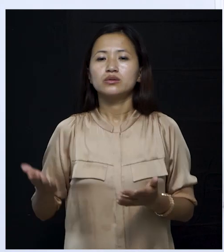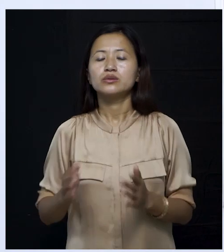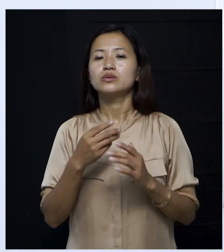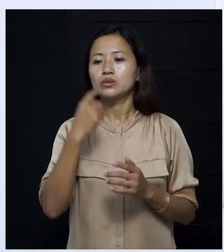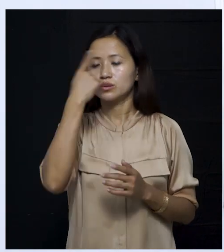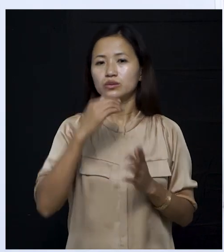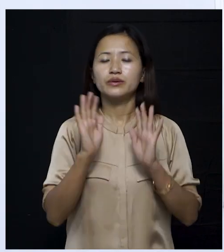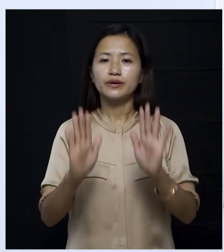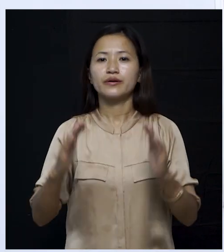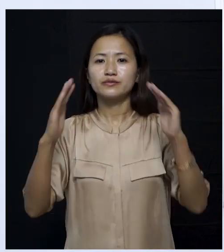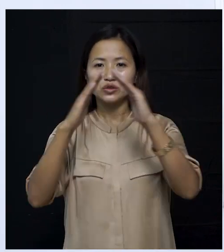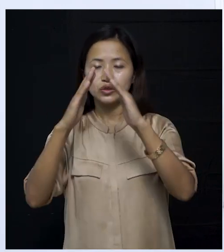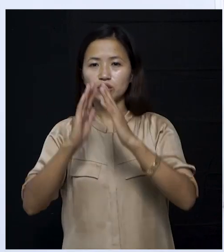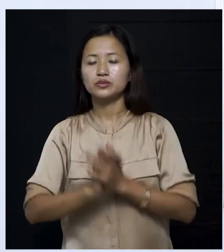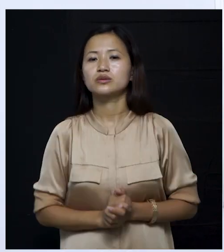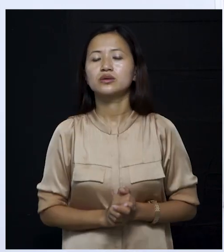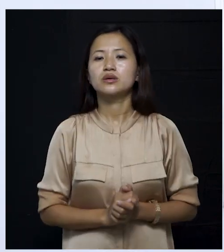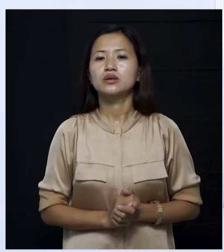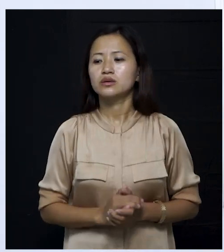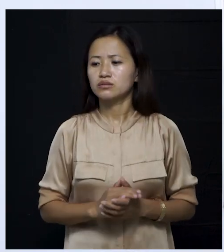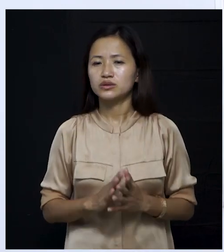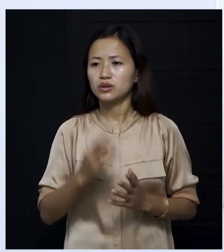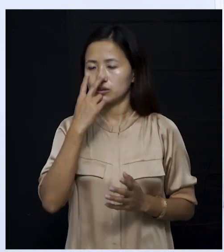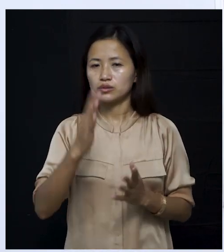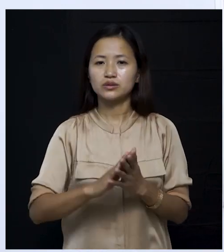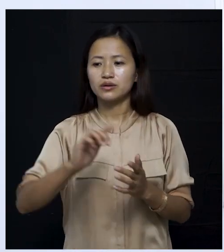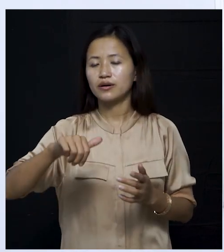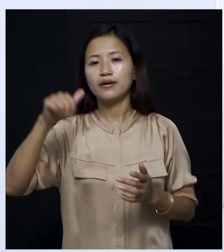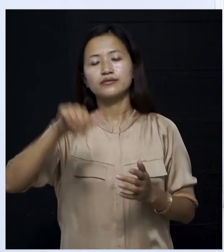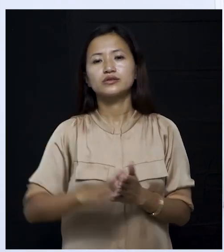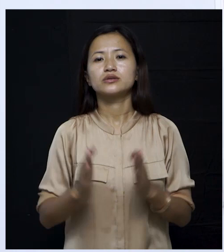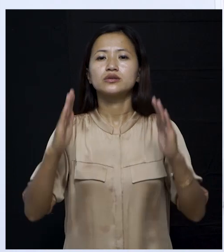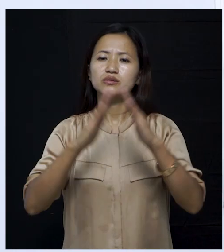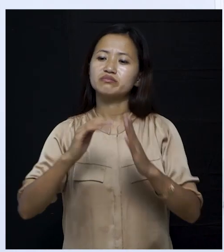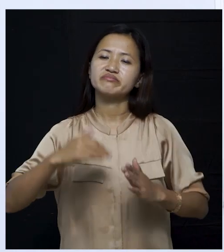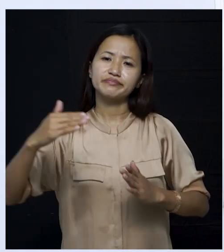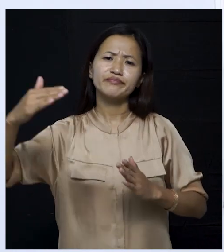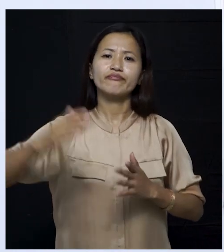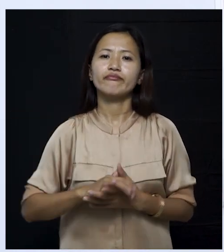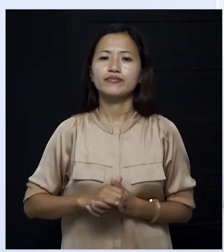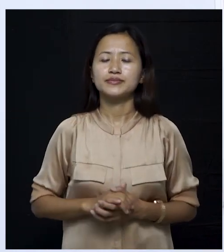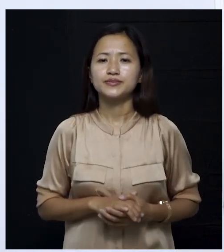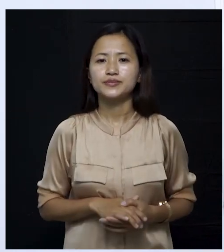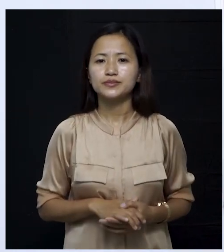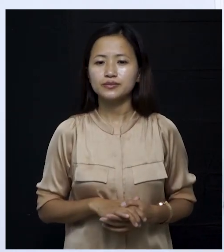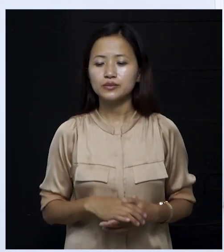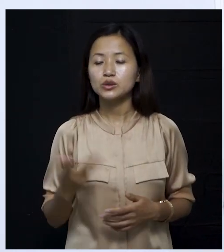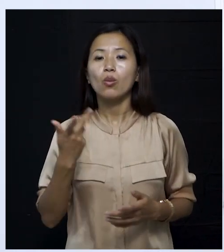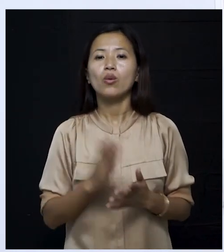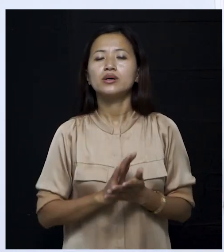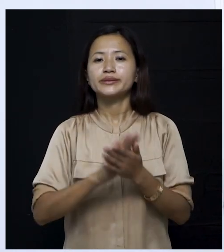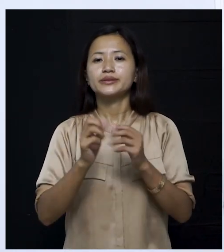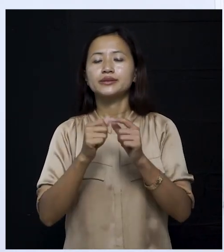have shops, okay, who runs shop or who looks after their shop and so on. Okay, then here what happened